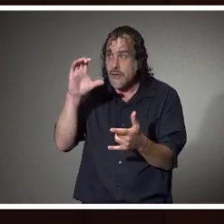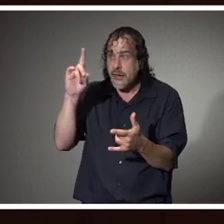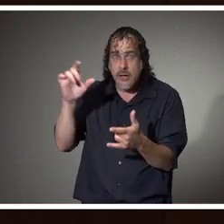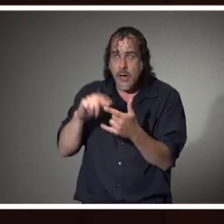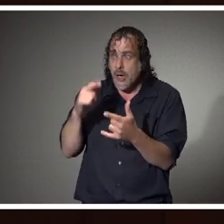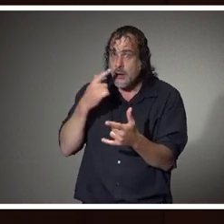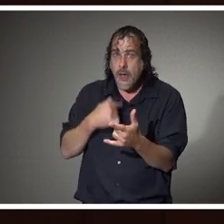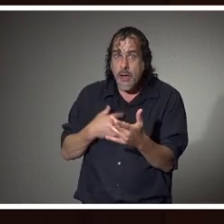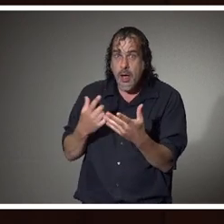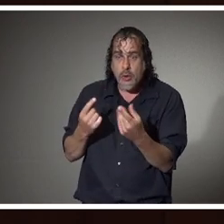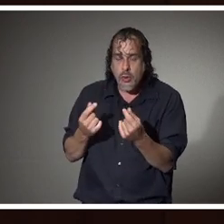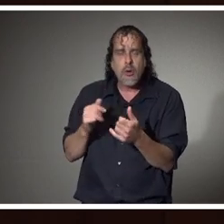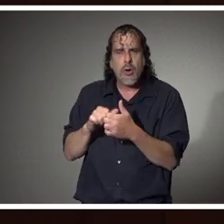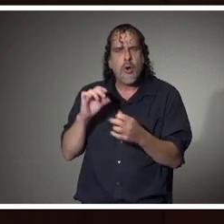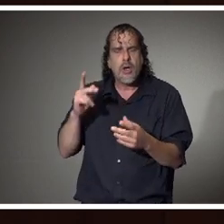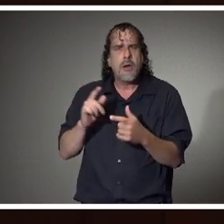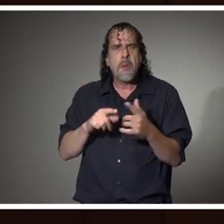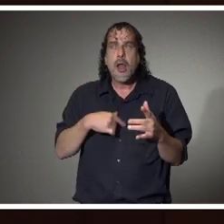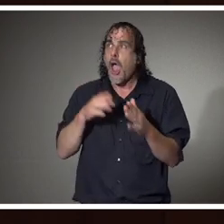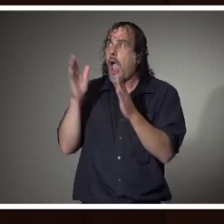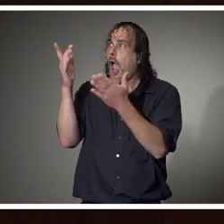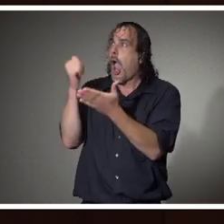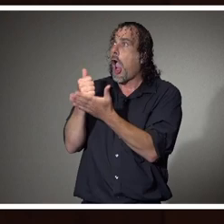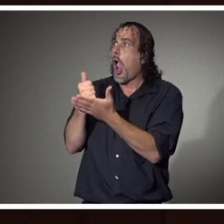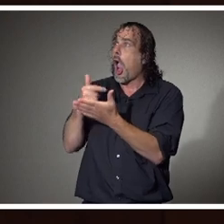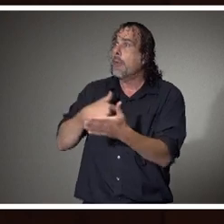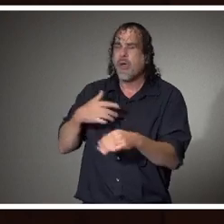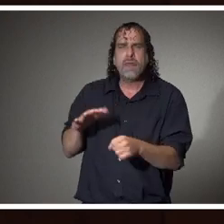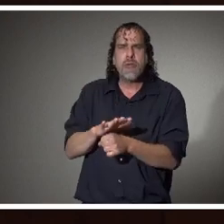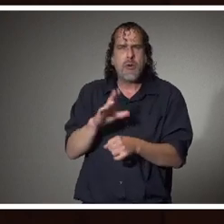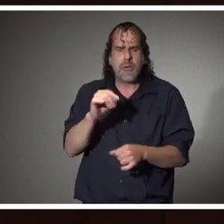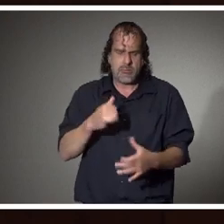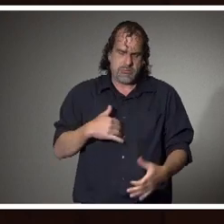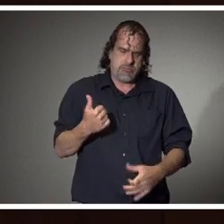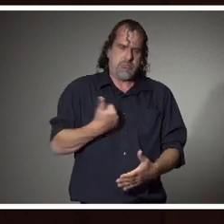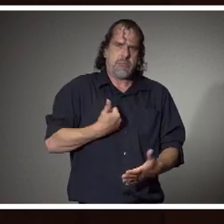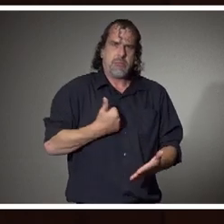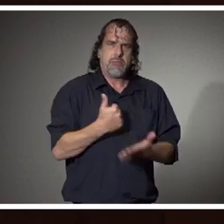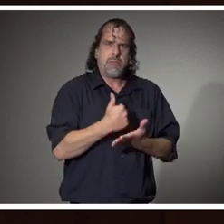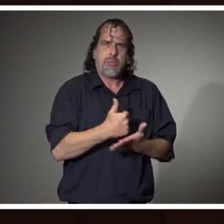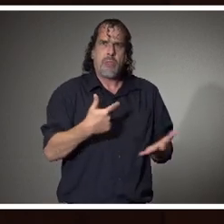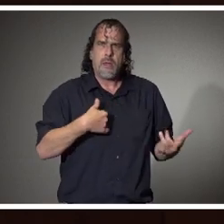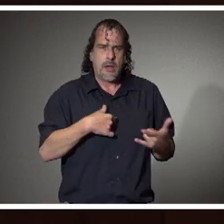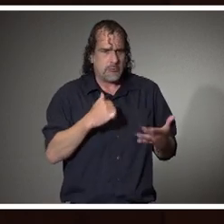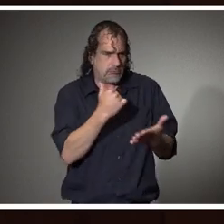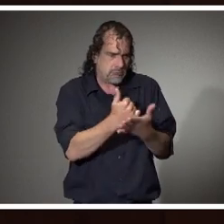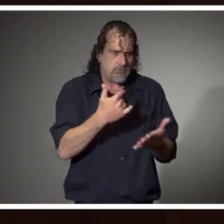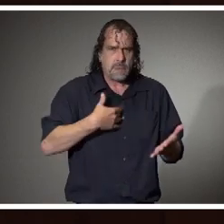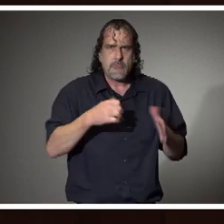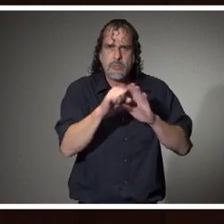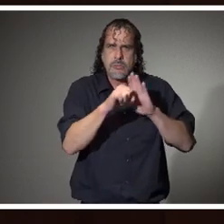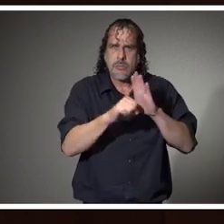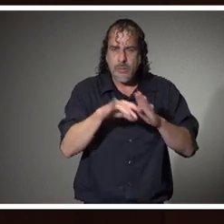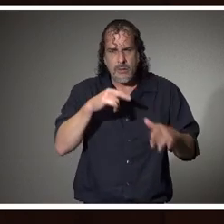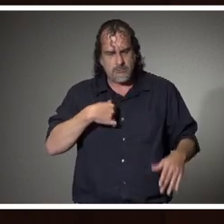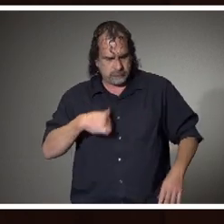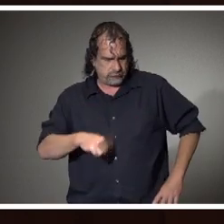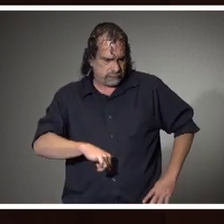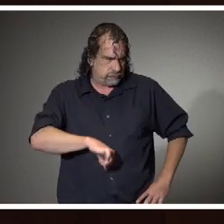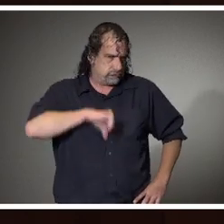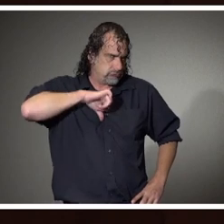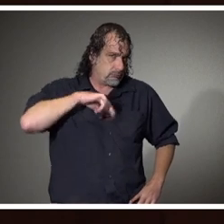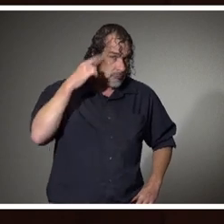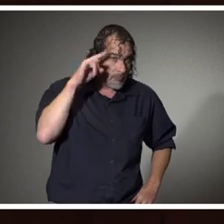for absolutely everything, but helping themselves and helping our state. Could not be prouder of